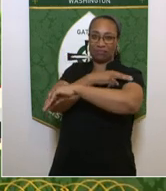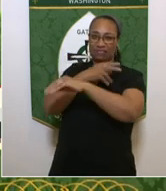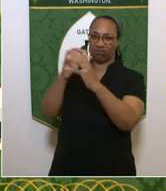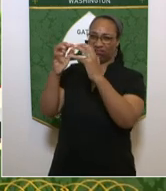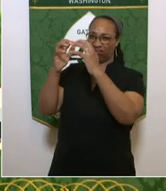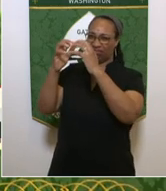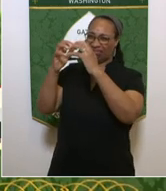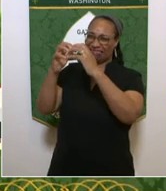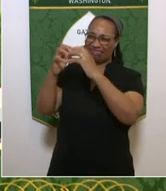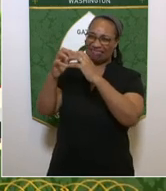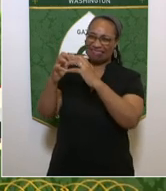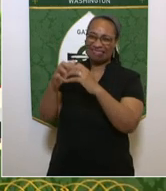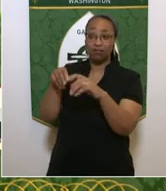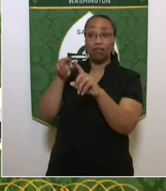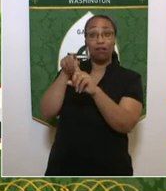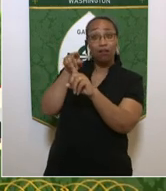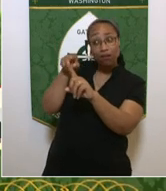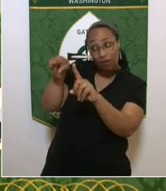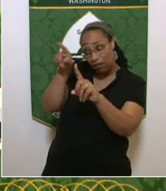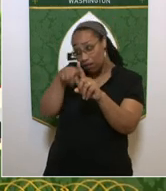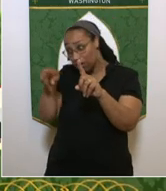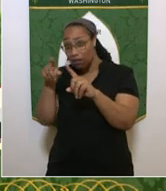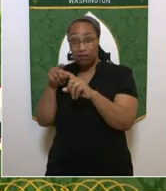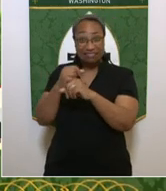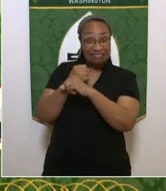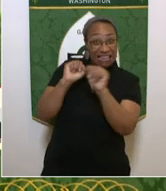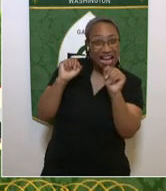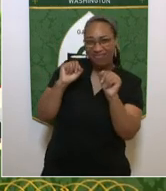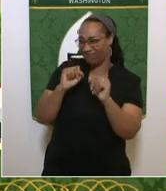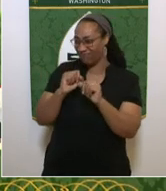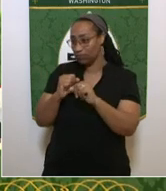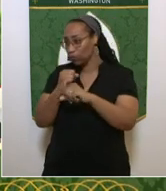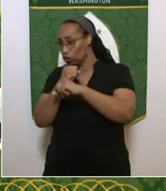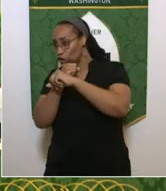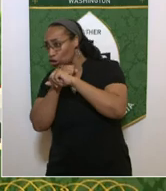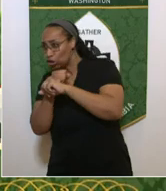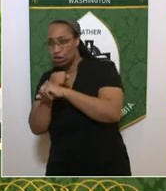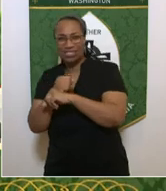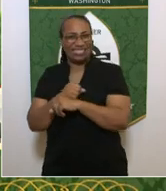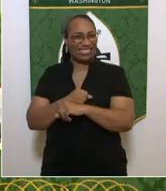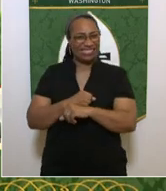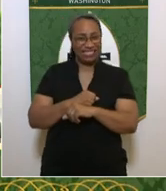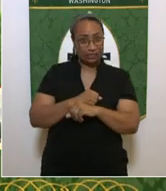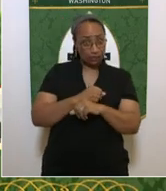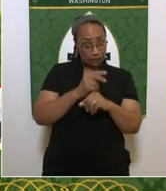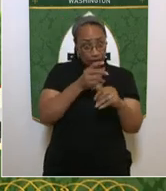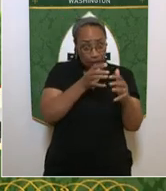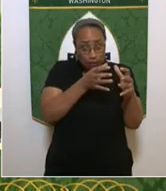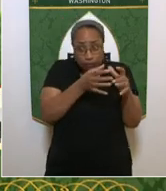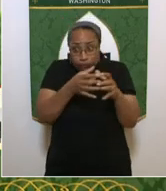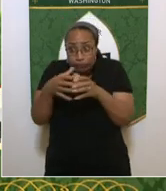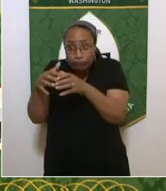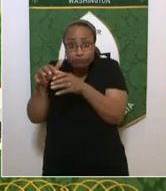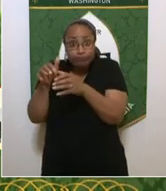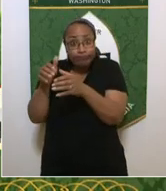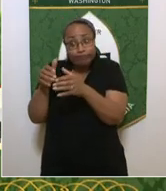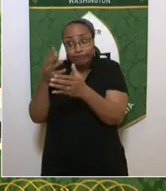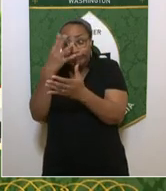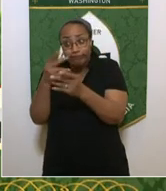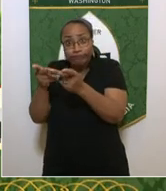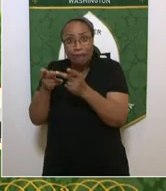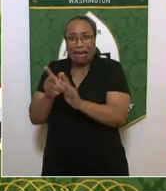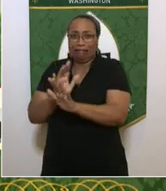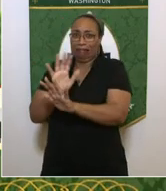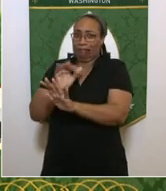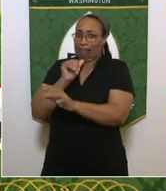to rebuild a system of emergency housing that not only helped people who were having emergencies, but put